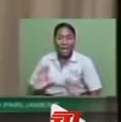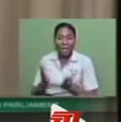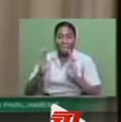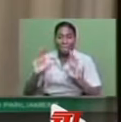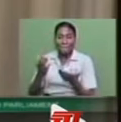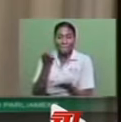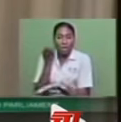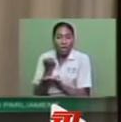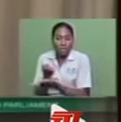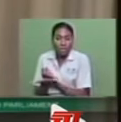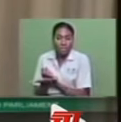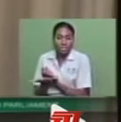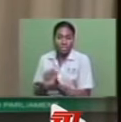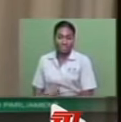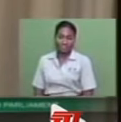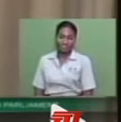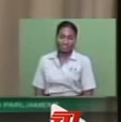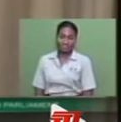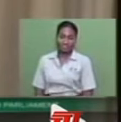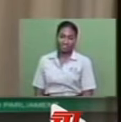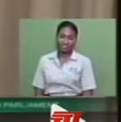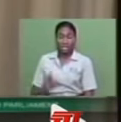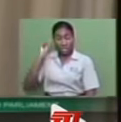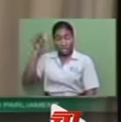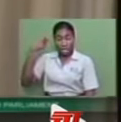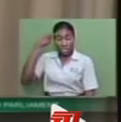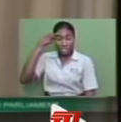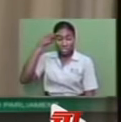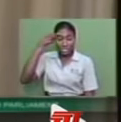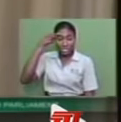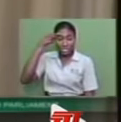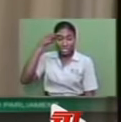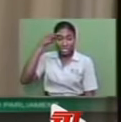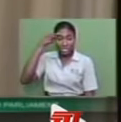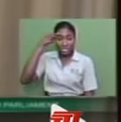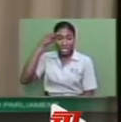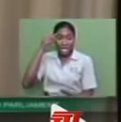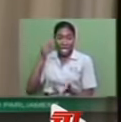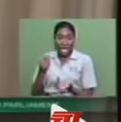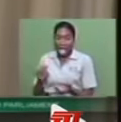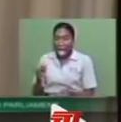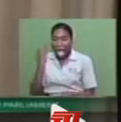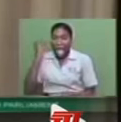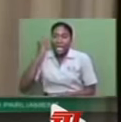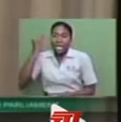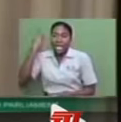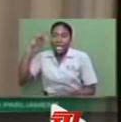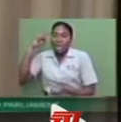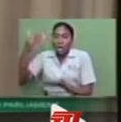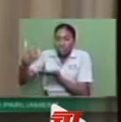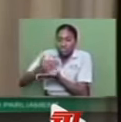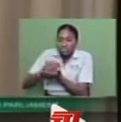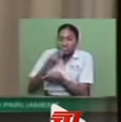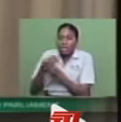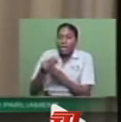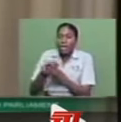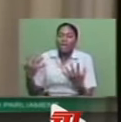thereafter. The government has placed on its list of revenue-raising measures the dreaded property